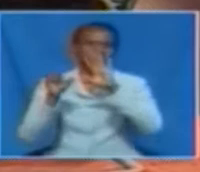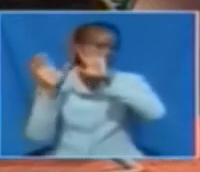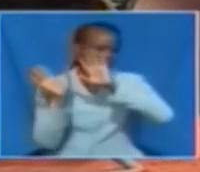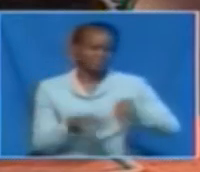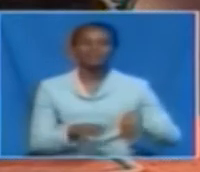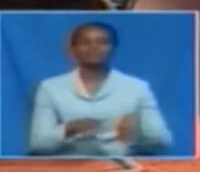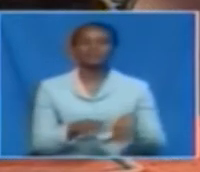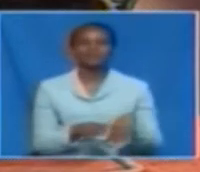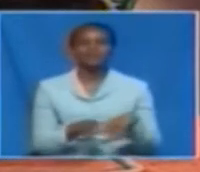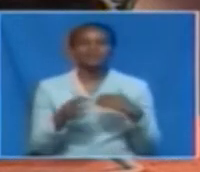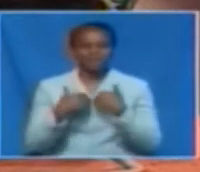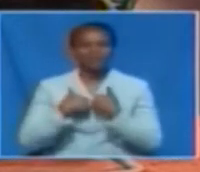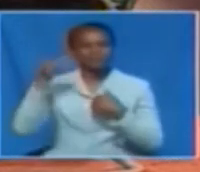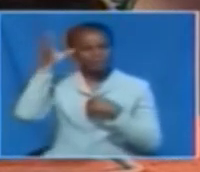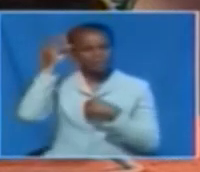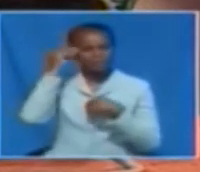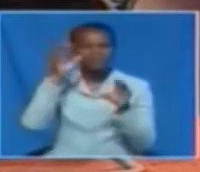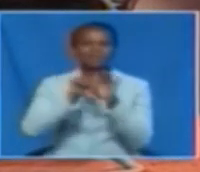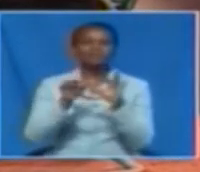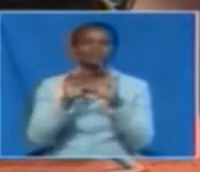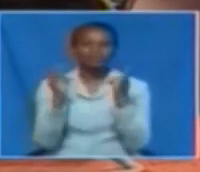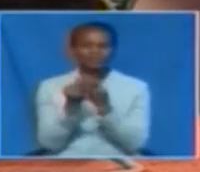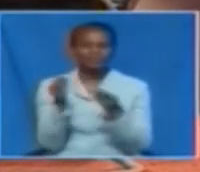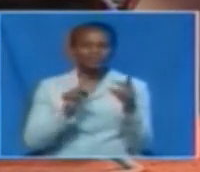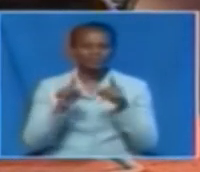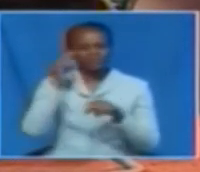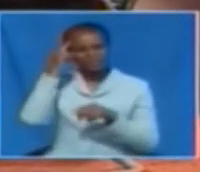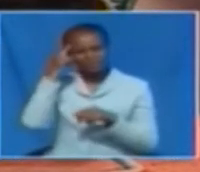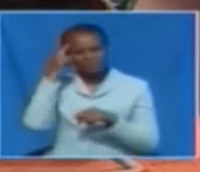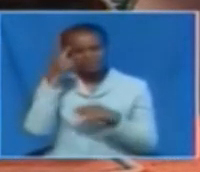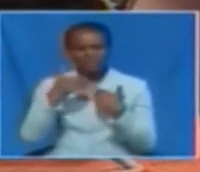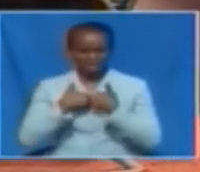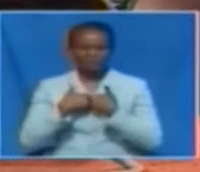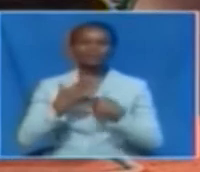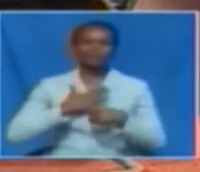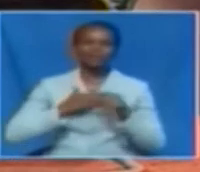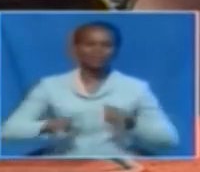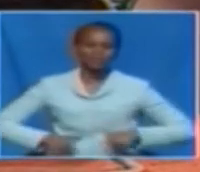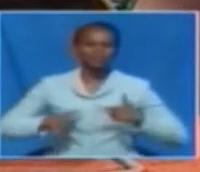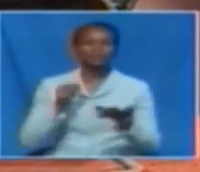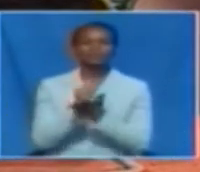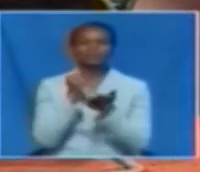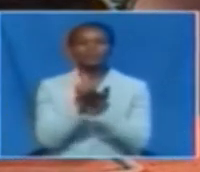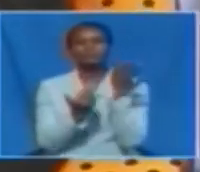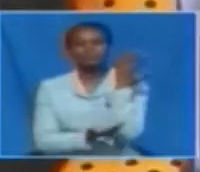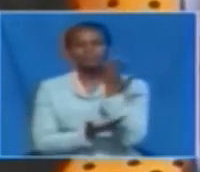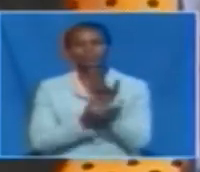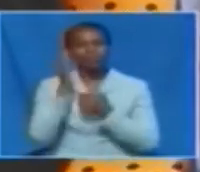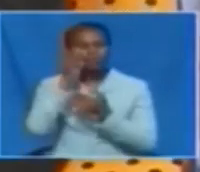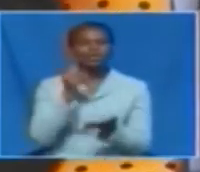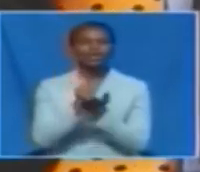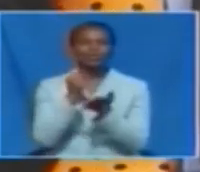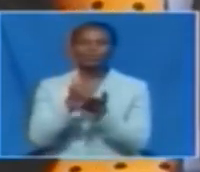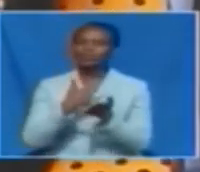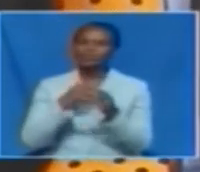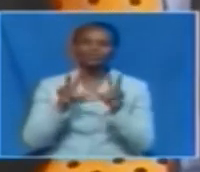most. You have that experience in your own family. People that you thought, this one, I've invested my life in them, they are definitely going to stand for me.